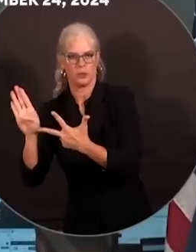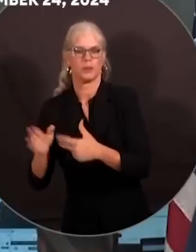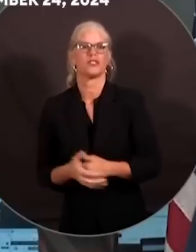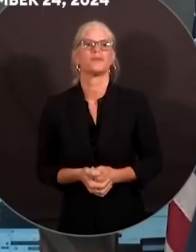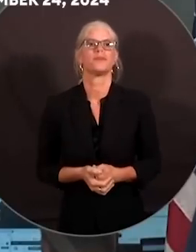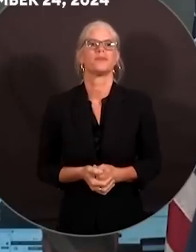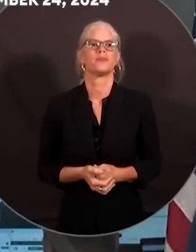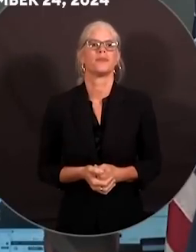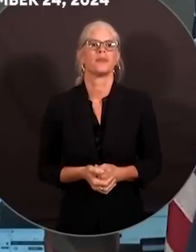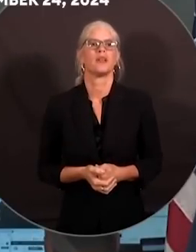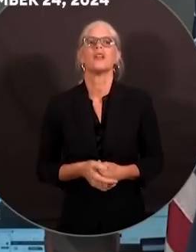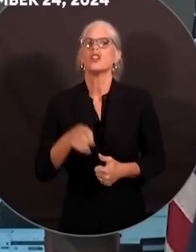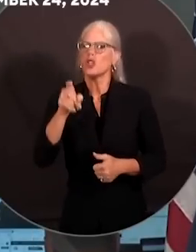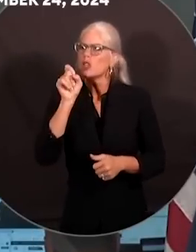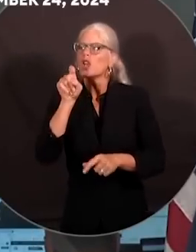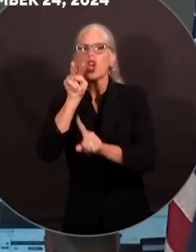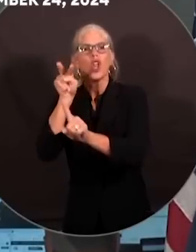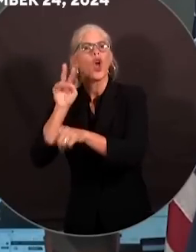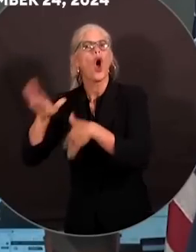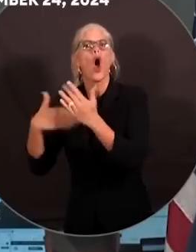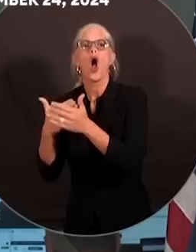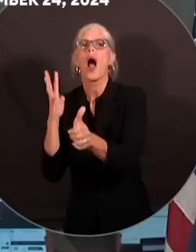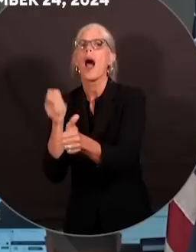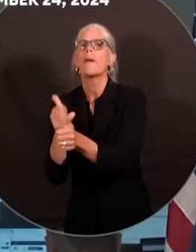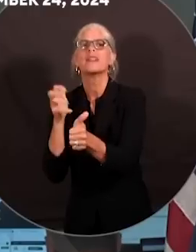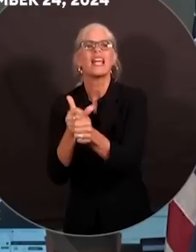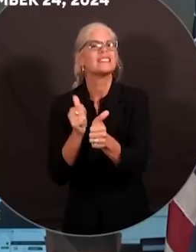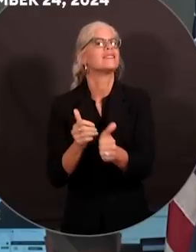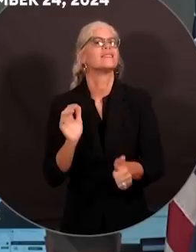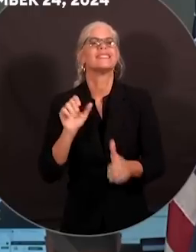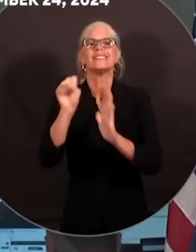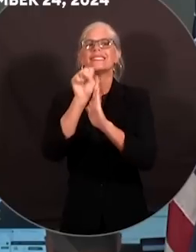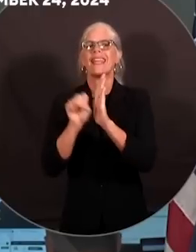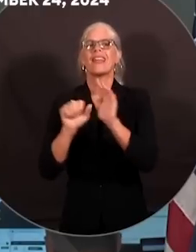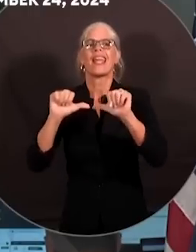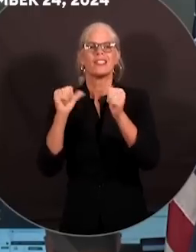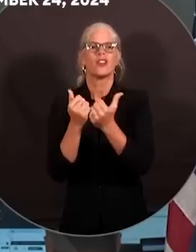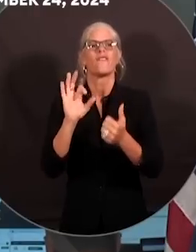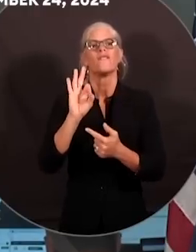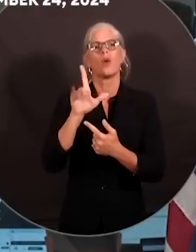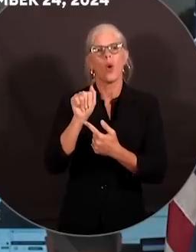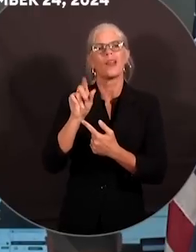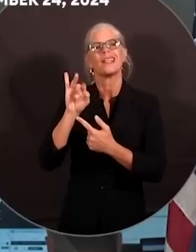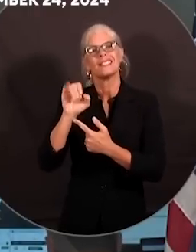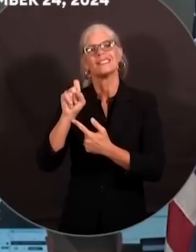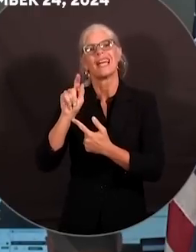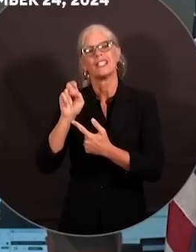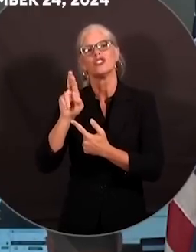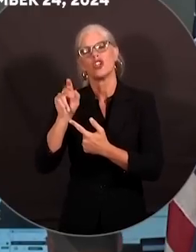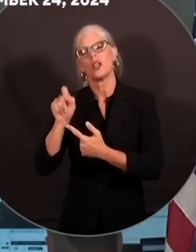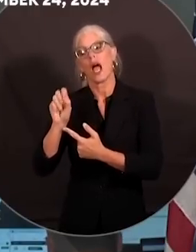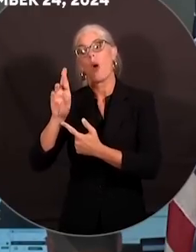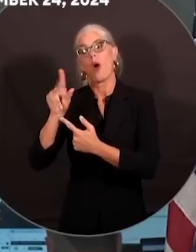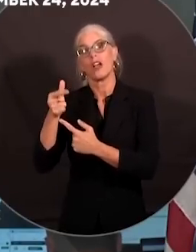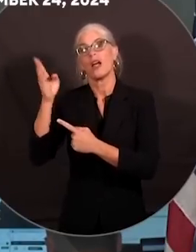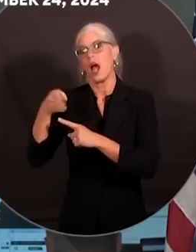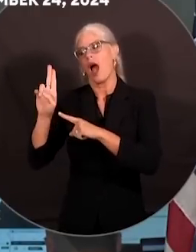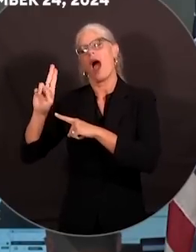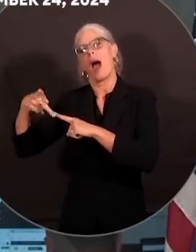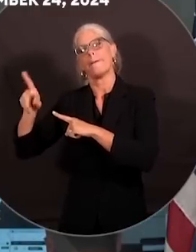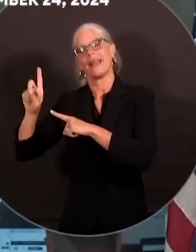updates, including all of our state agency updates, could go to floridadisaster.org/updates for additional information. And as